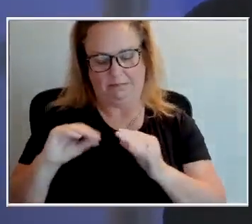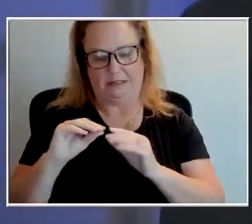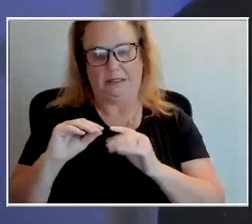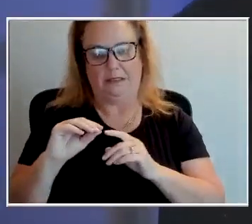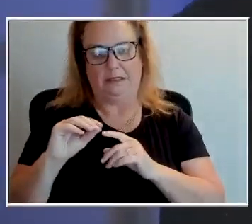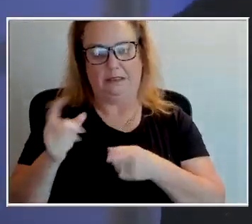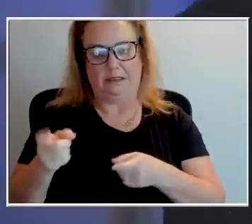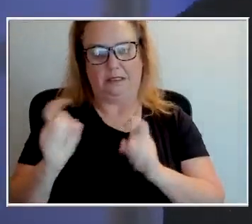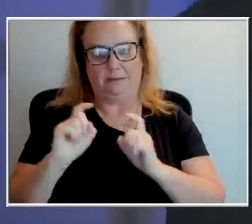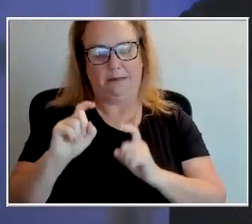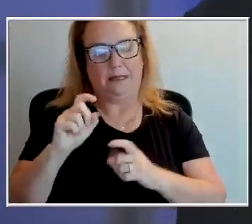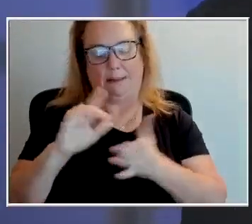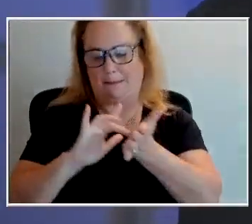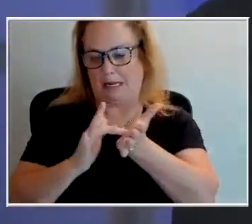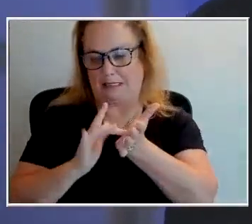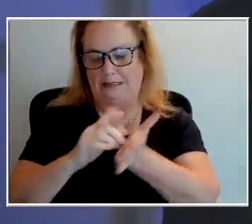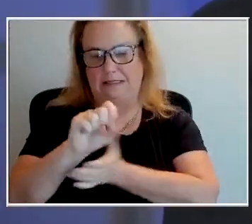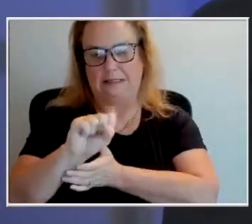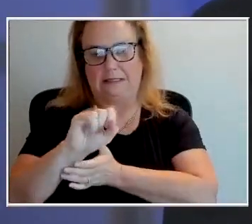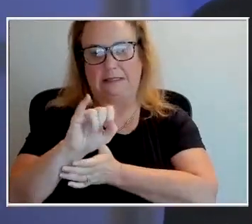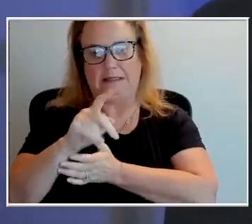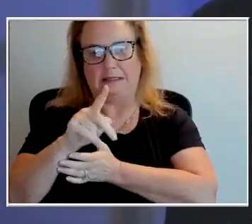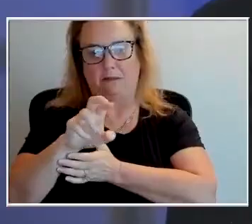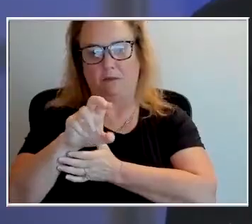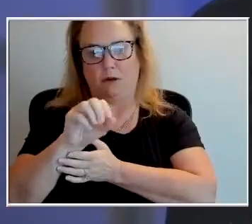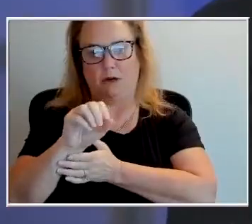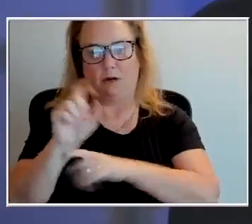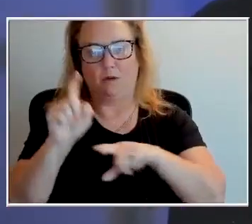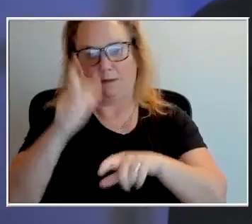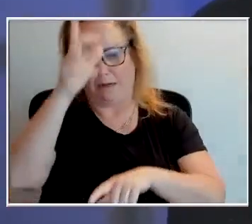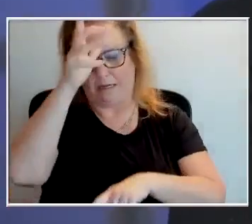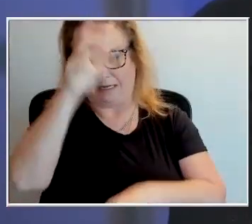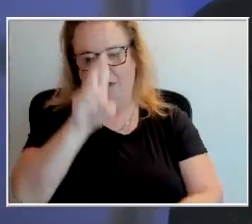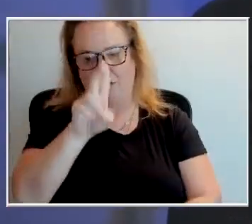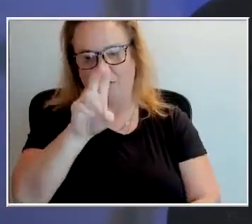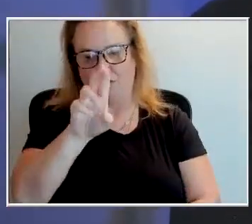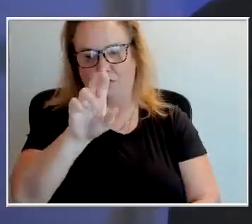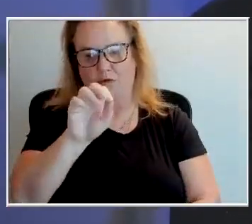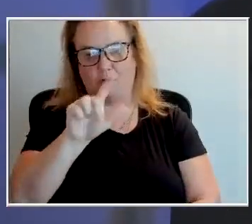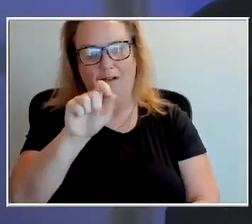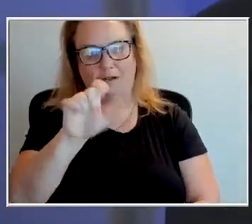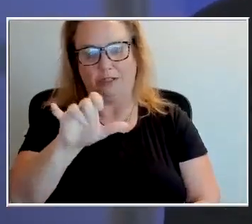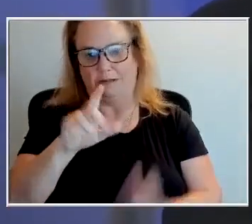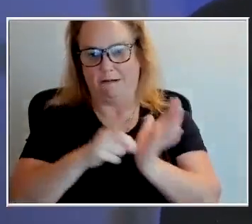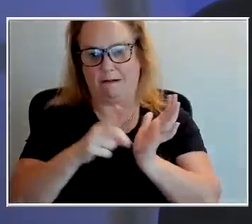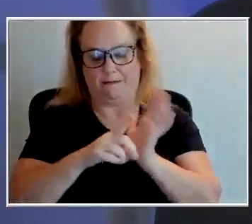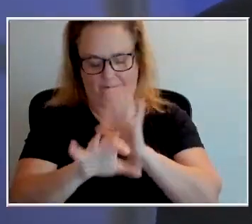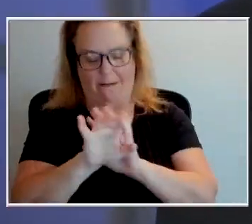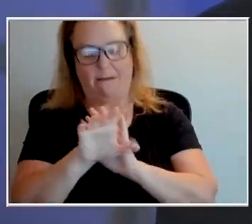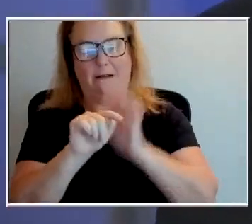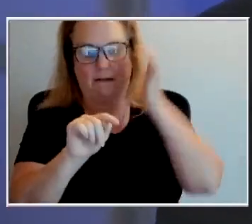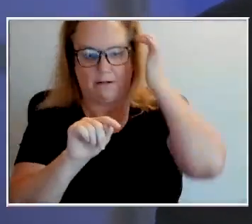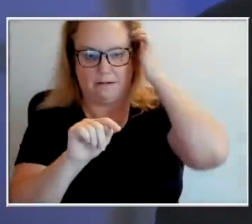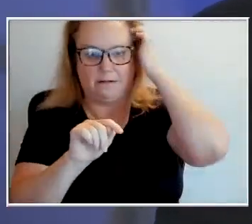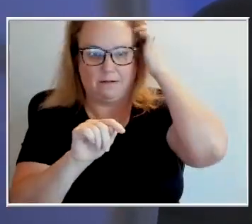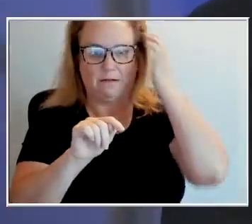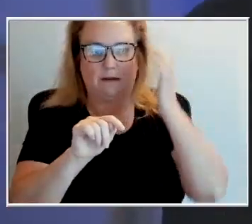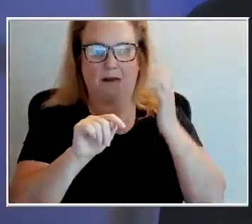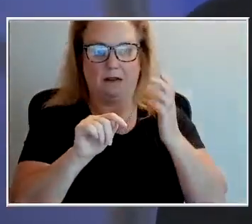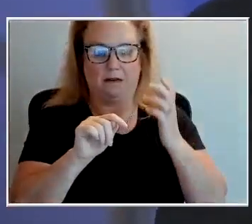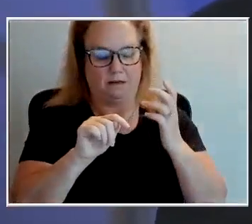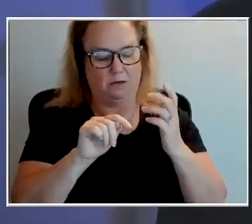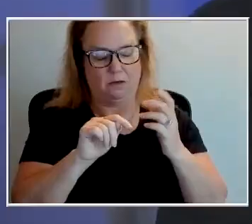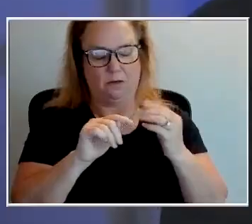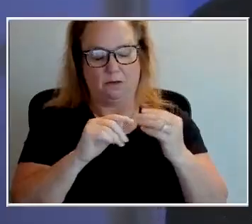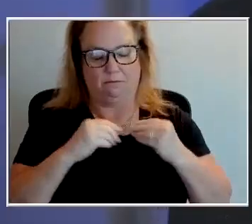Cipro, and went to my dad's urologist and found out how explosive it was.